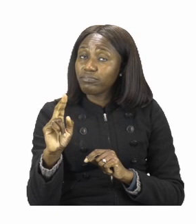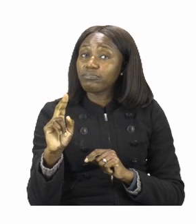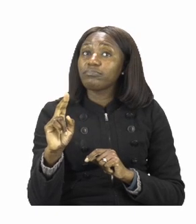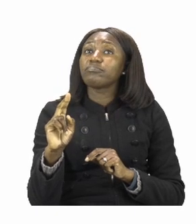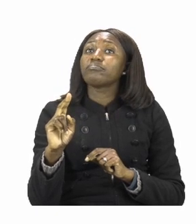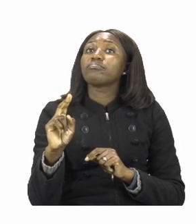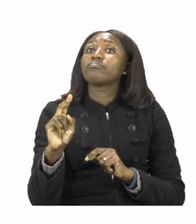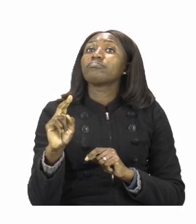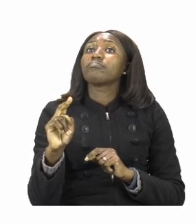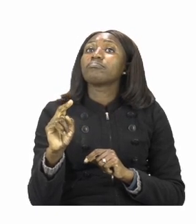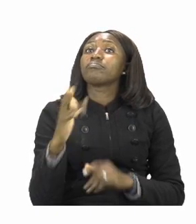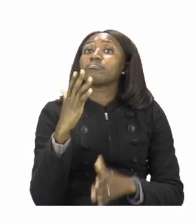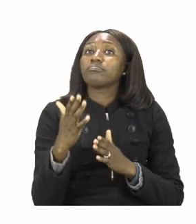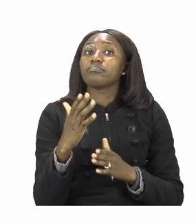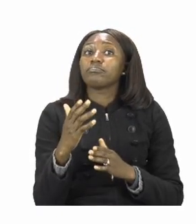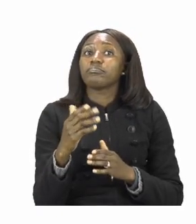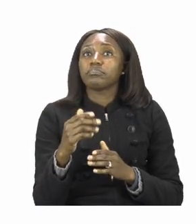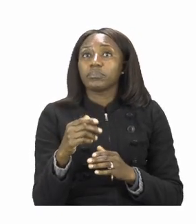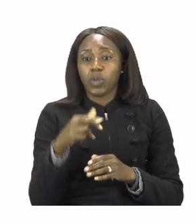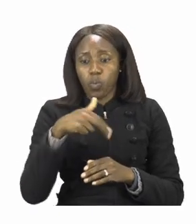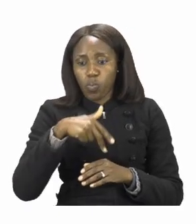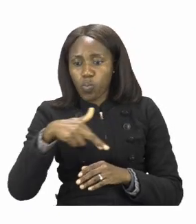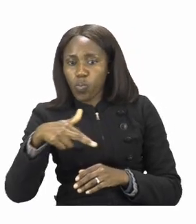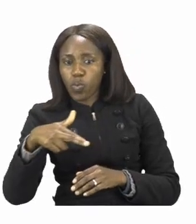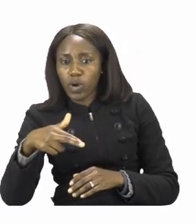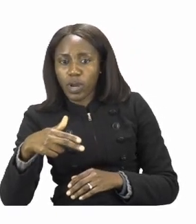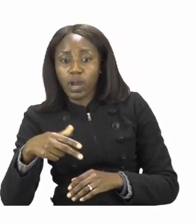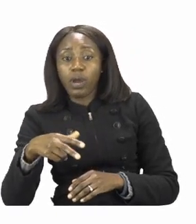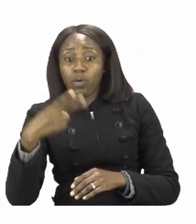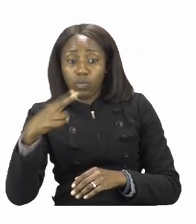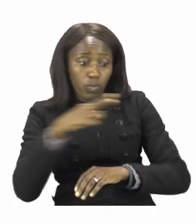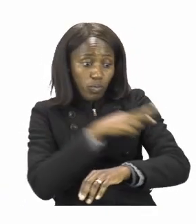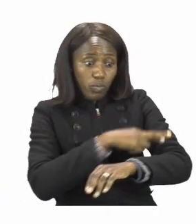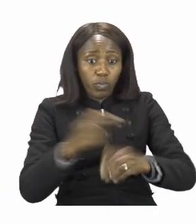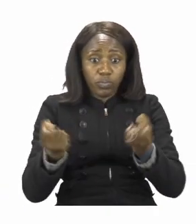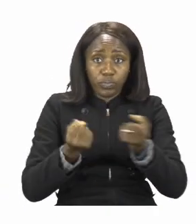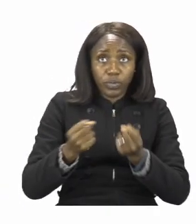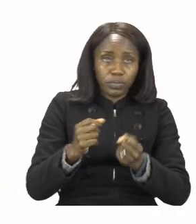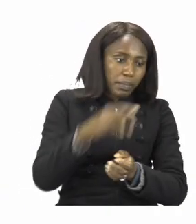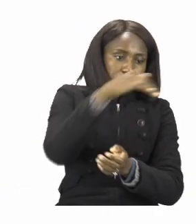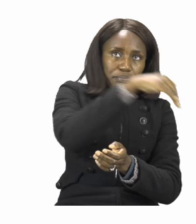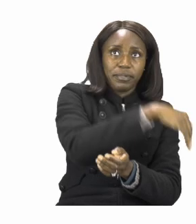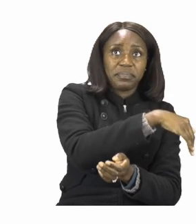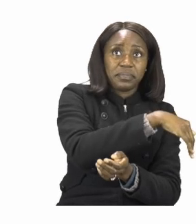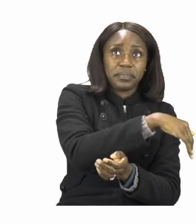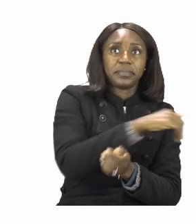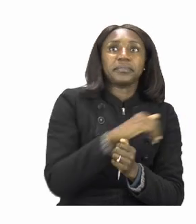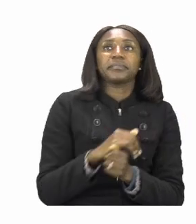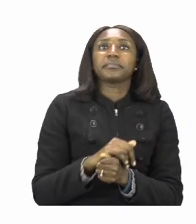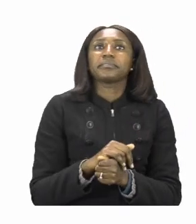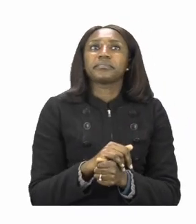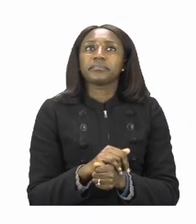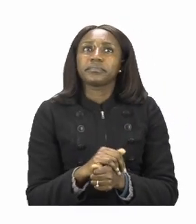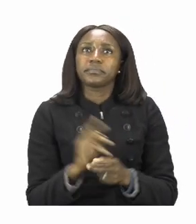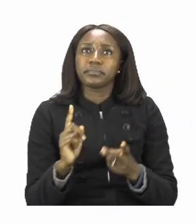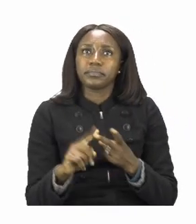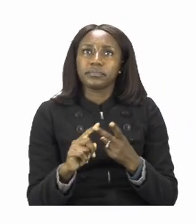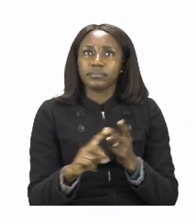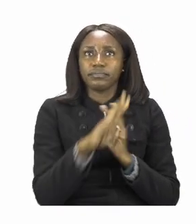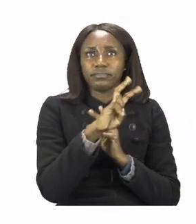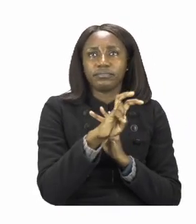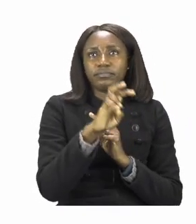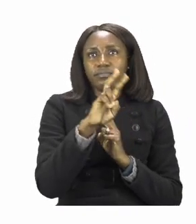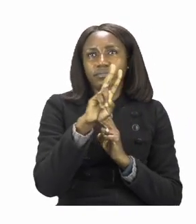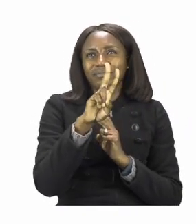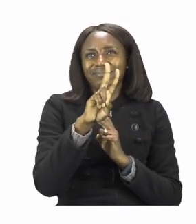a separate lane that is different from the cars. The next word is the word vehicle.